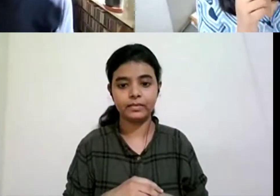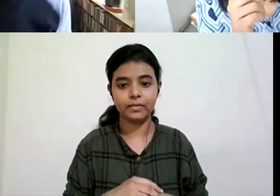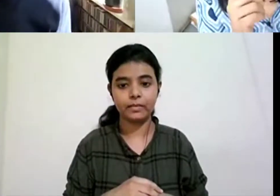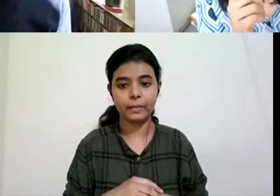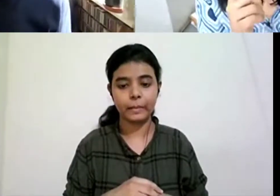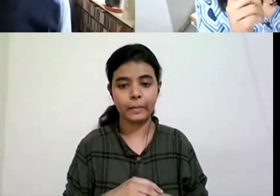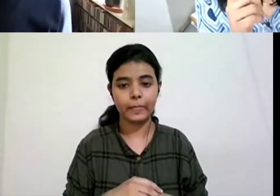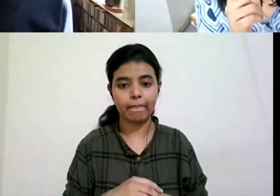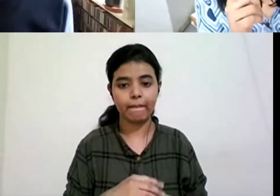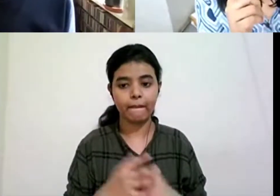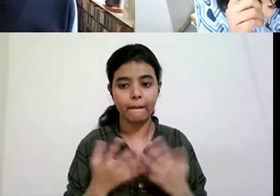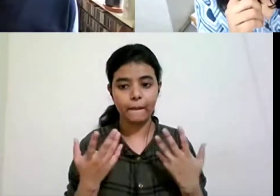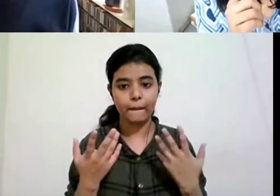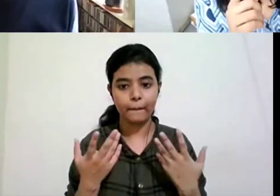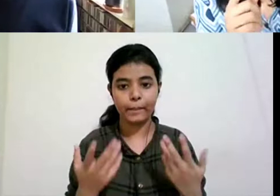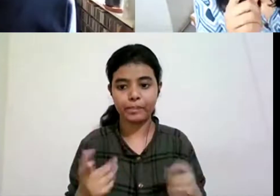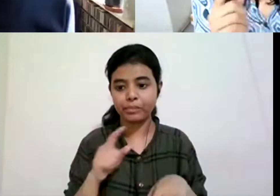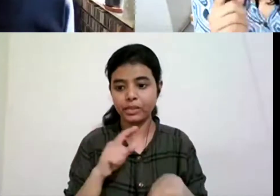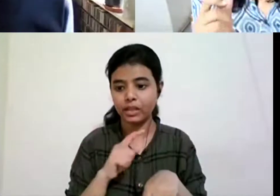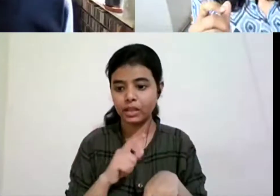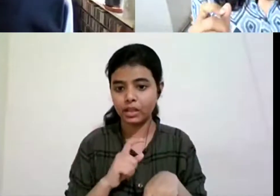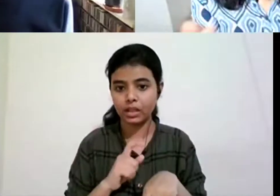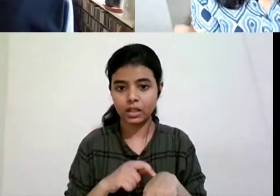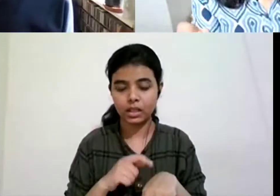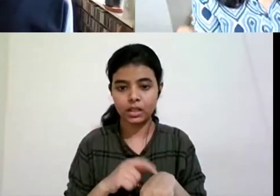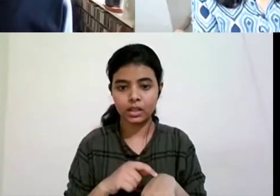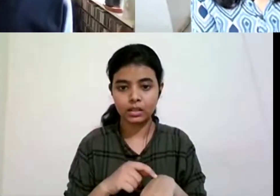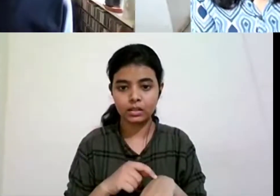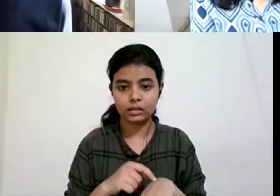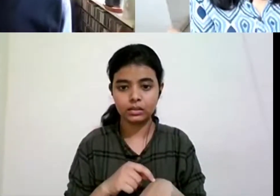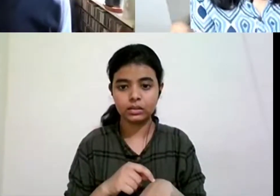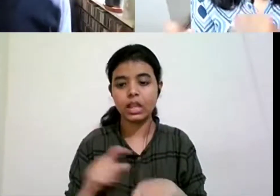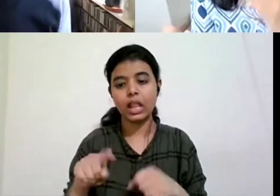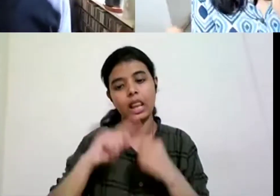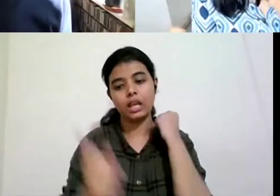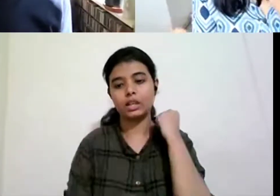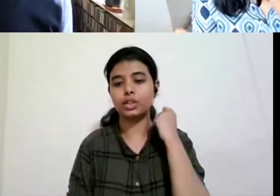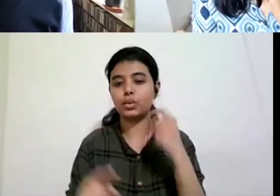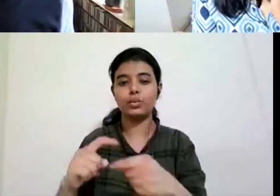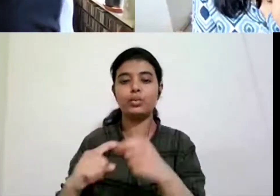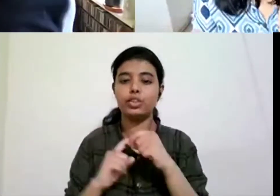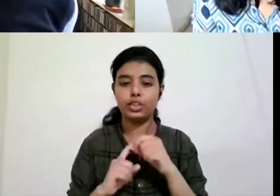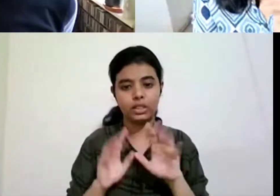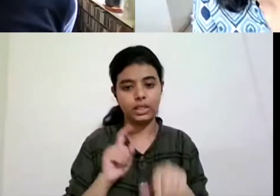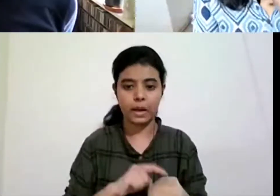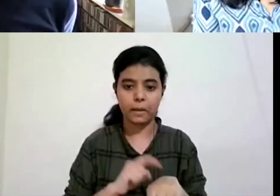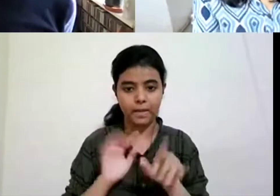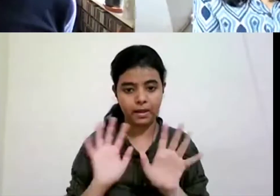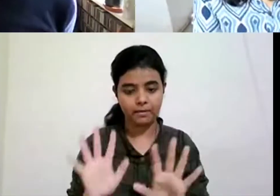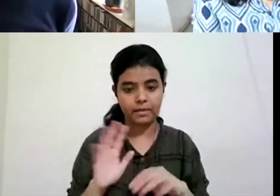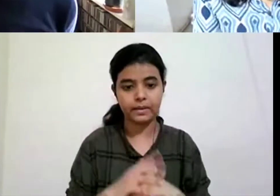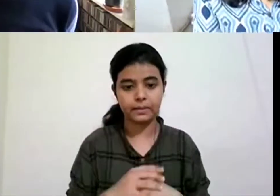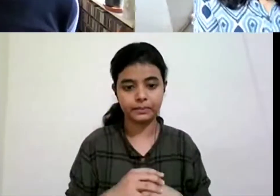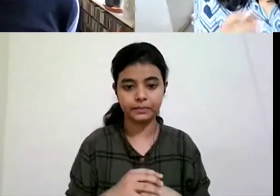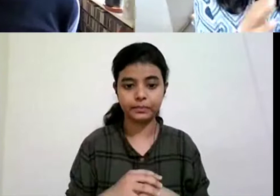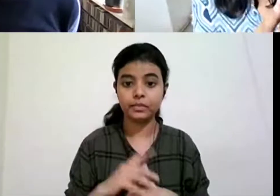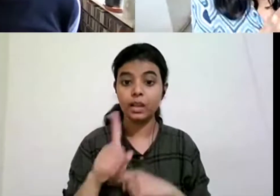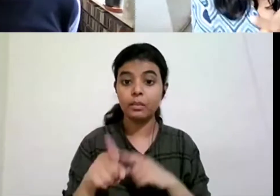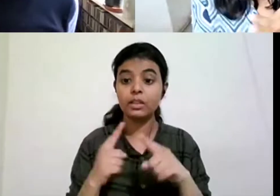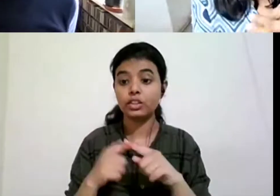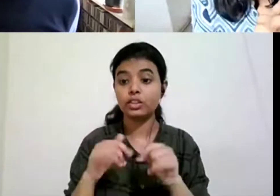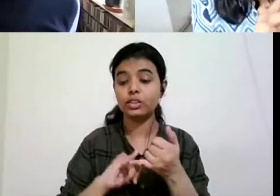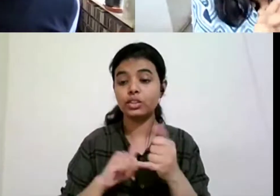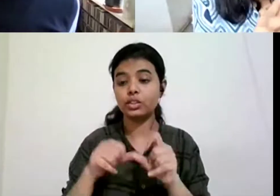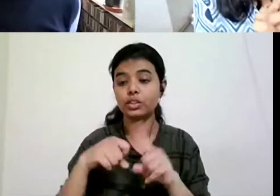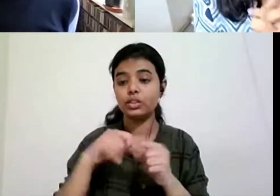so we have time just for a last question, and I shall also. Saksham Arora has